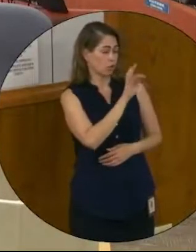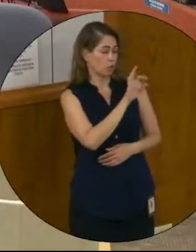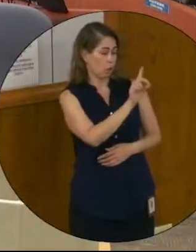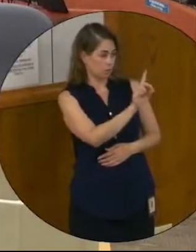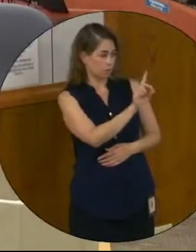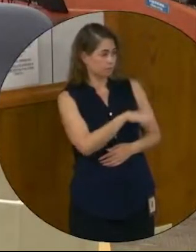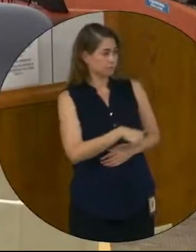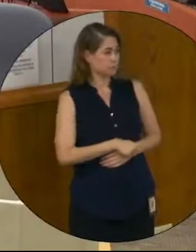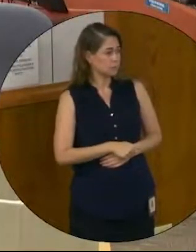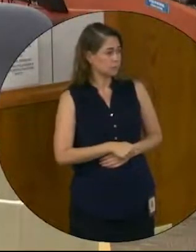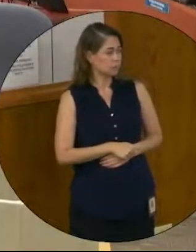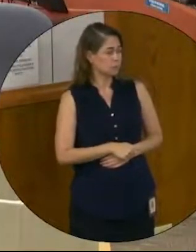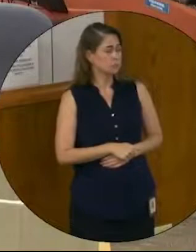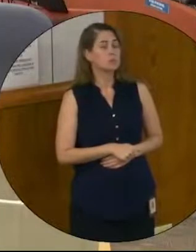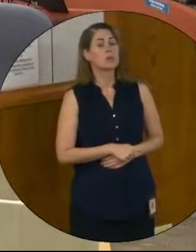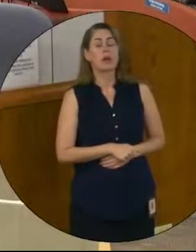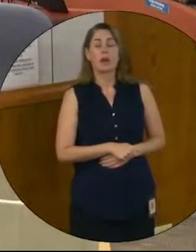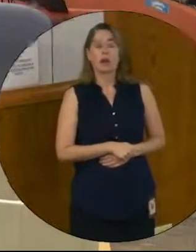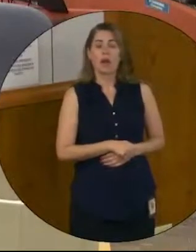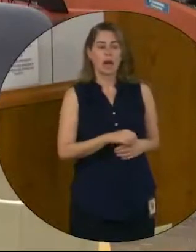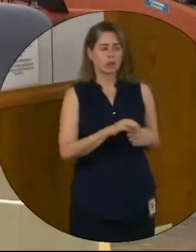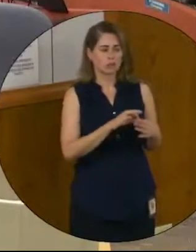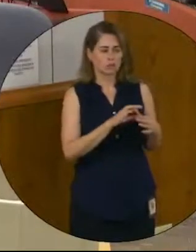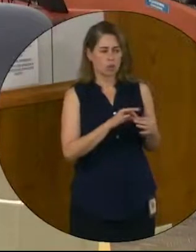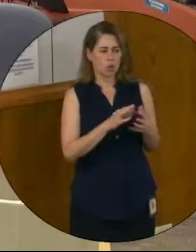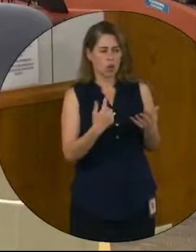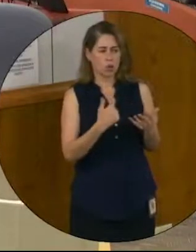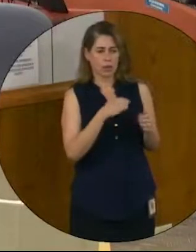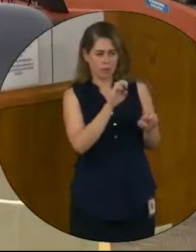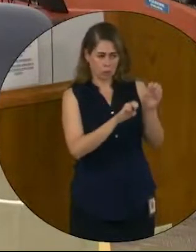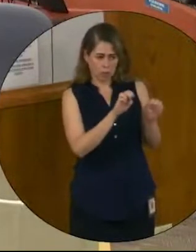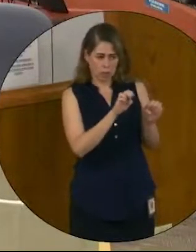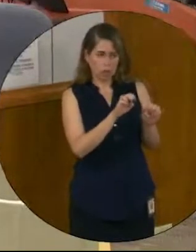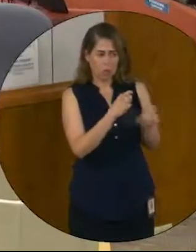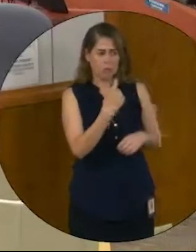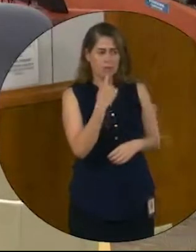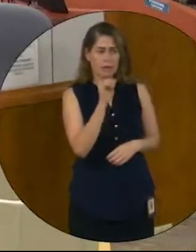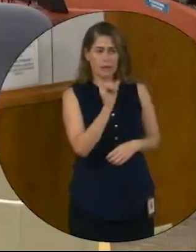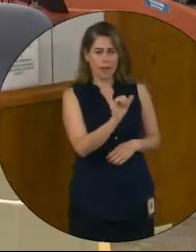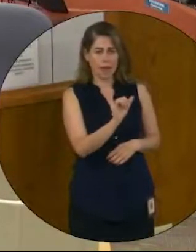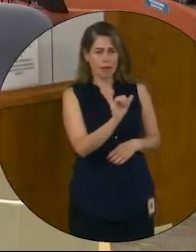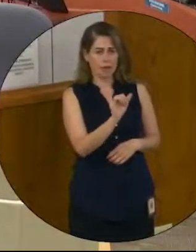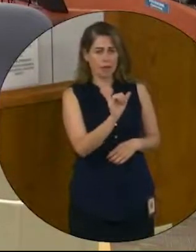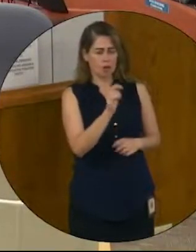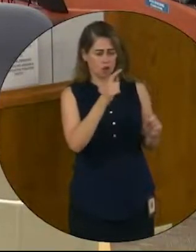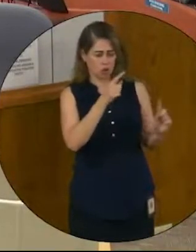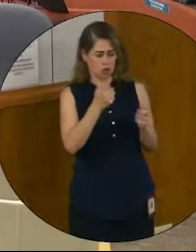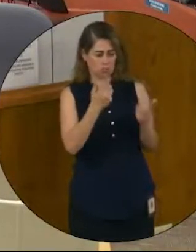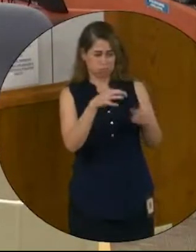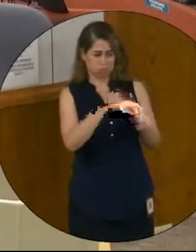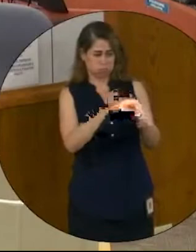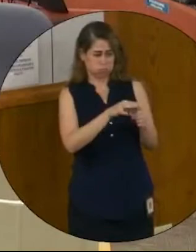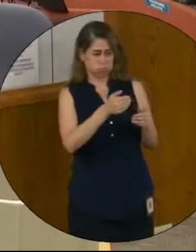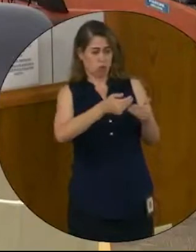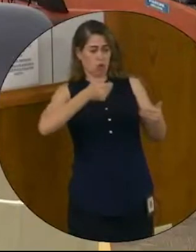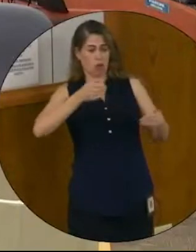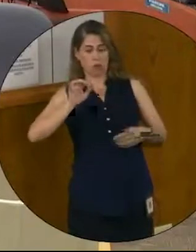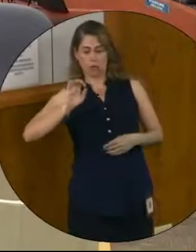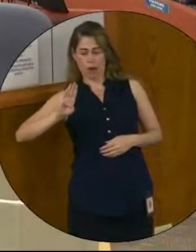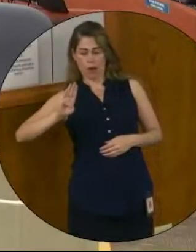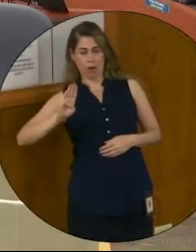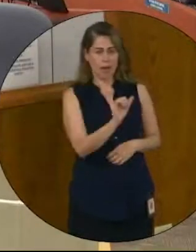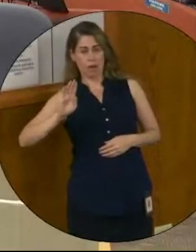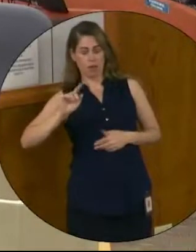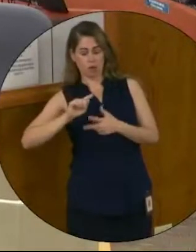in terms of what are we evaluating him on, that's what we said in February. We voted on those goals in February, and those are the 3 goals adopted in